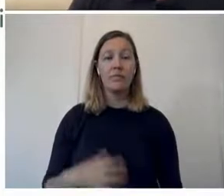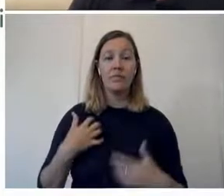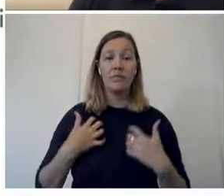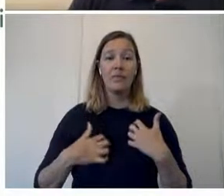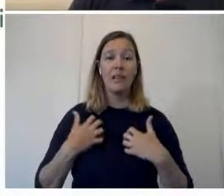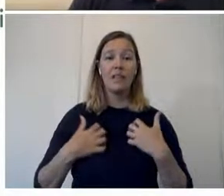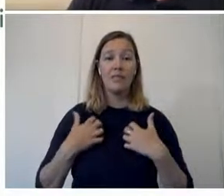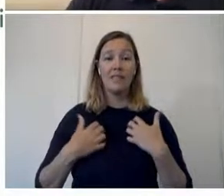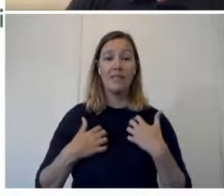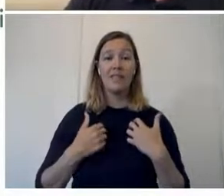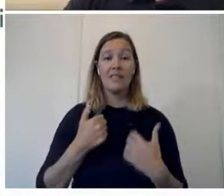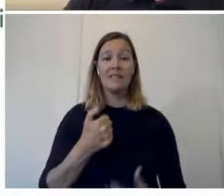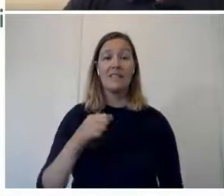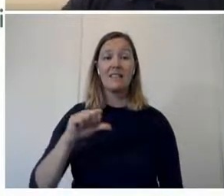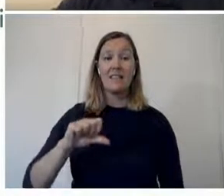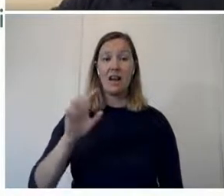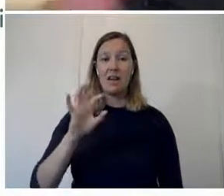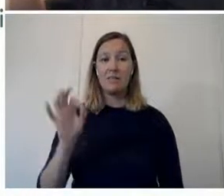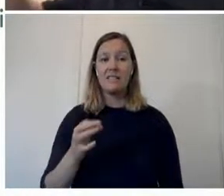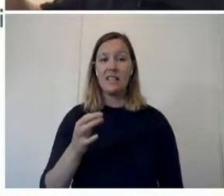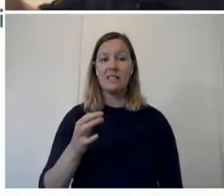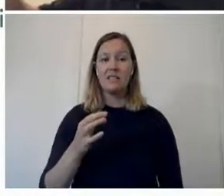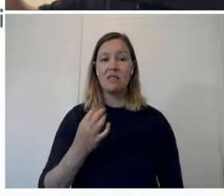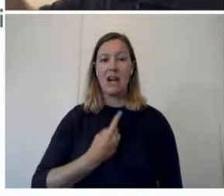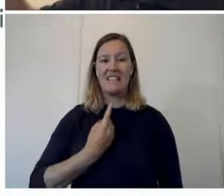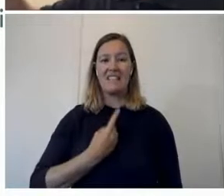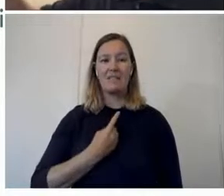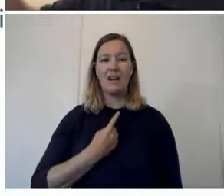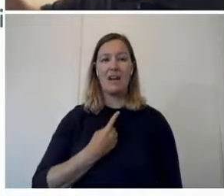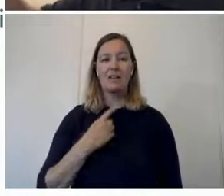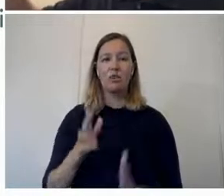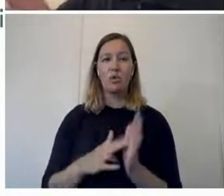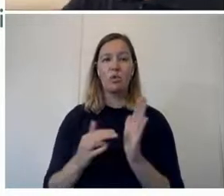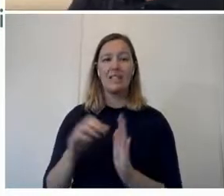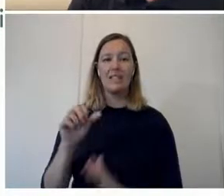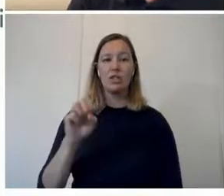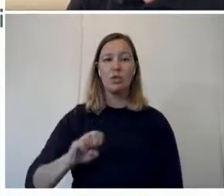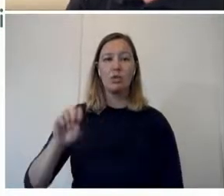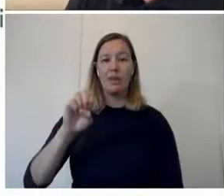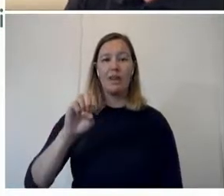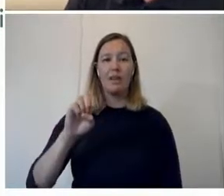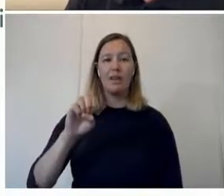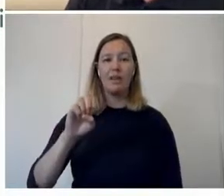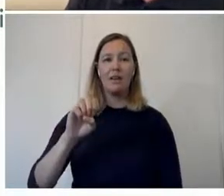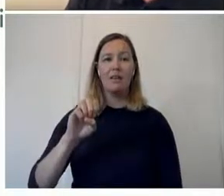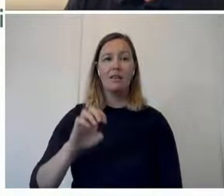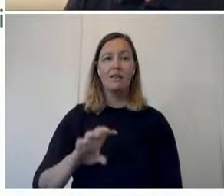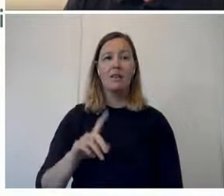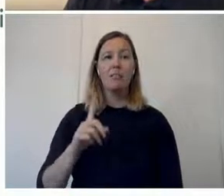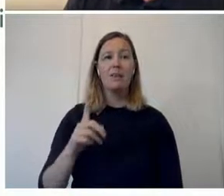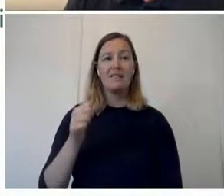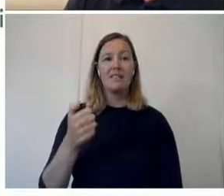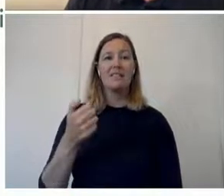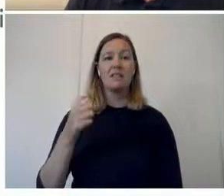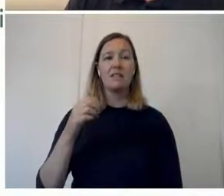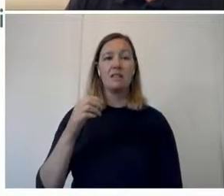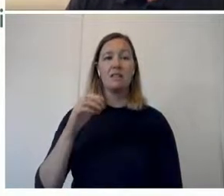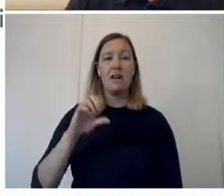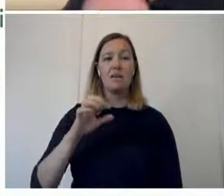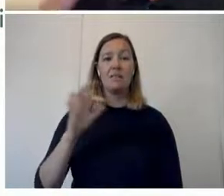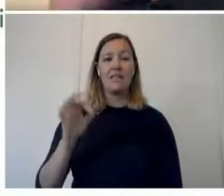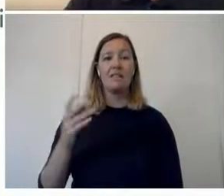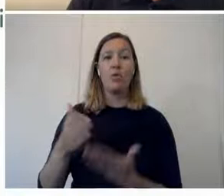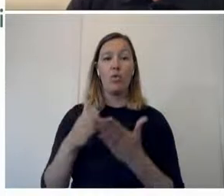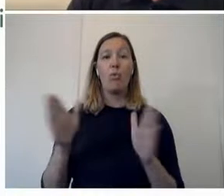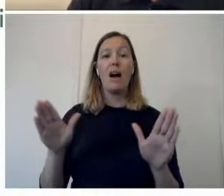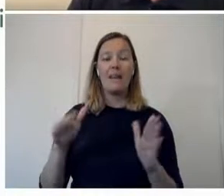69% identify as New Zealand European. It's 79% for the wider market. And it's you know, there